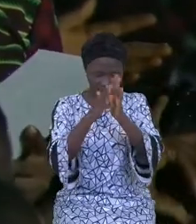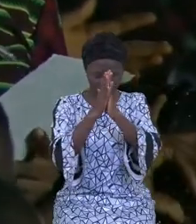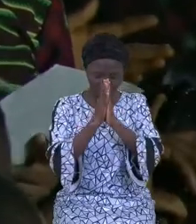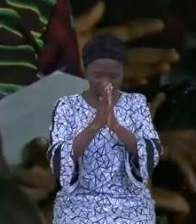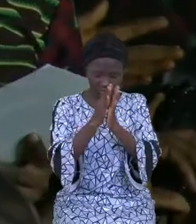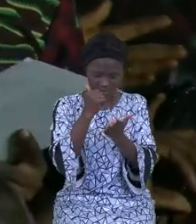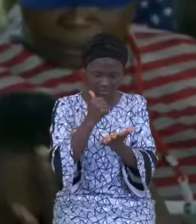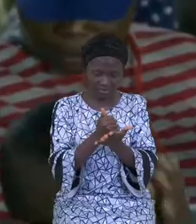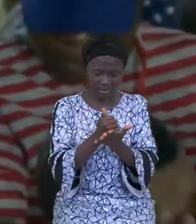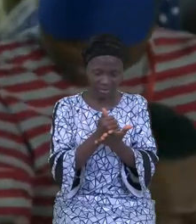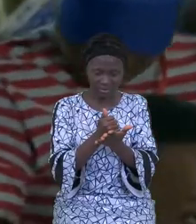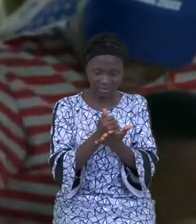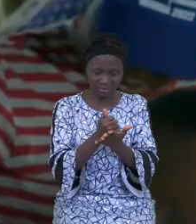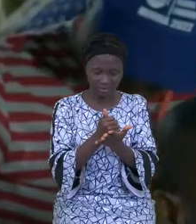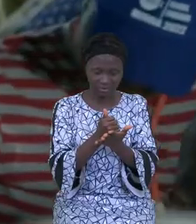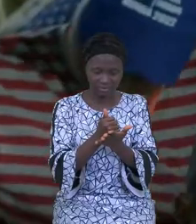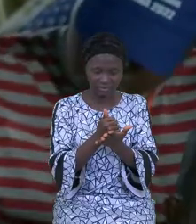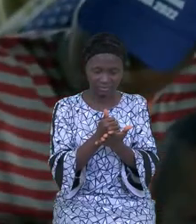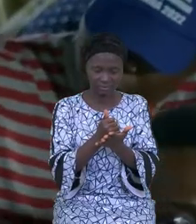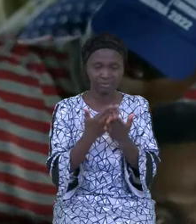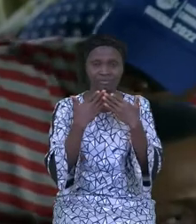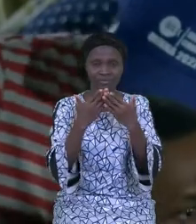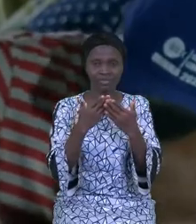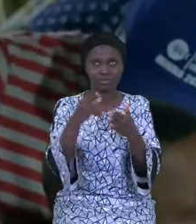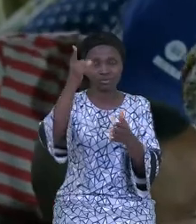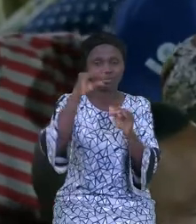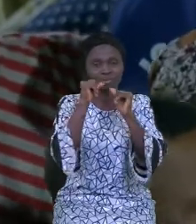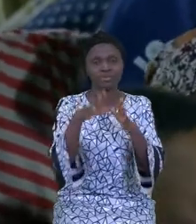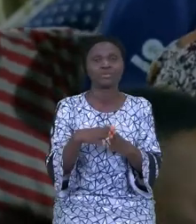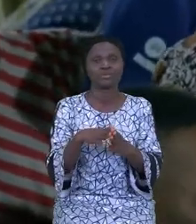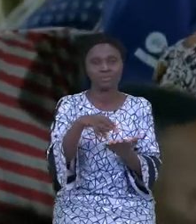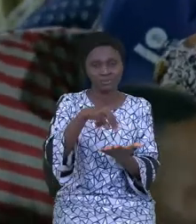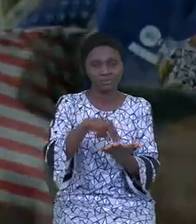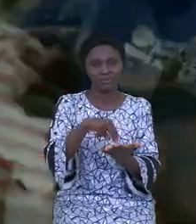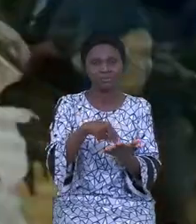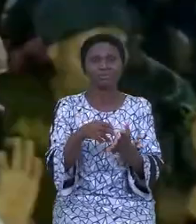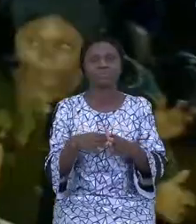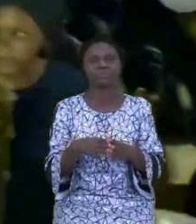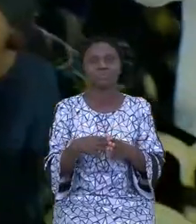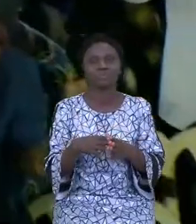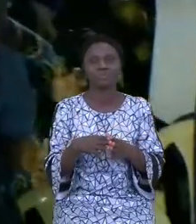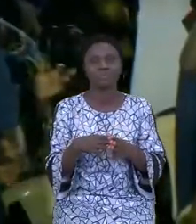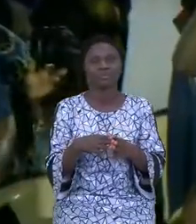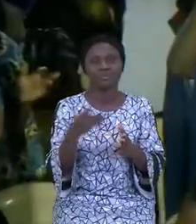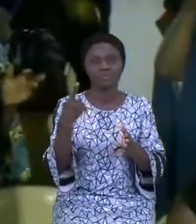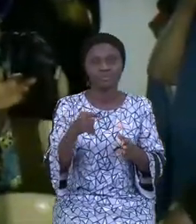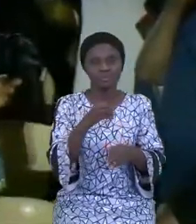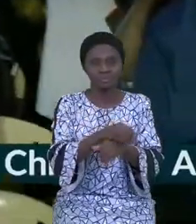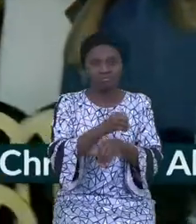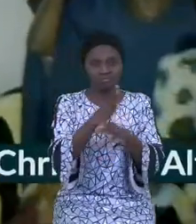pray. Amen. Amen. Thank you. God bless you. Keep on standing. Our counselors there will come to